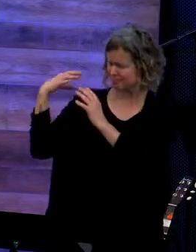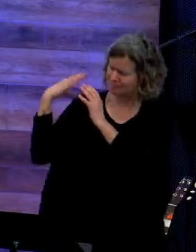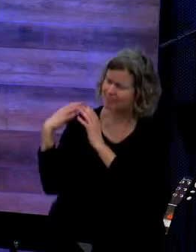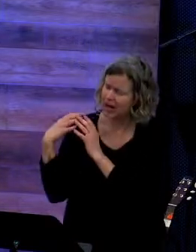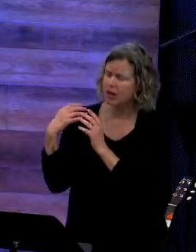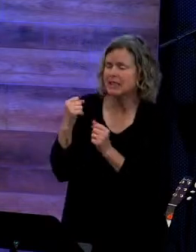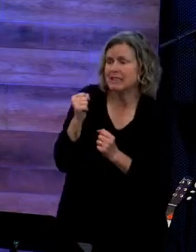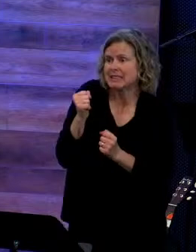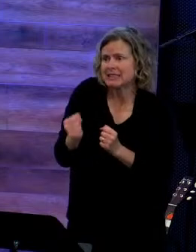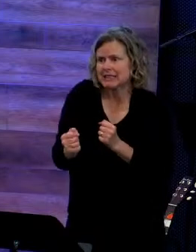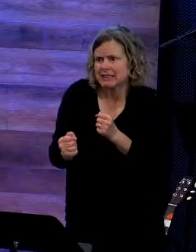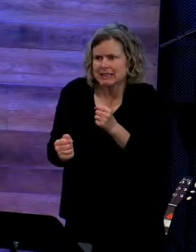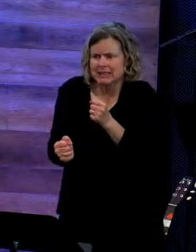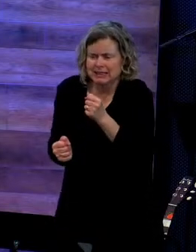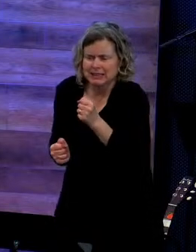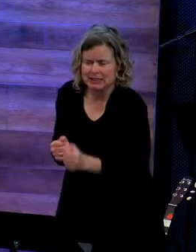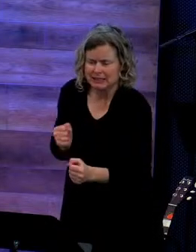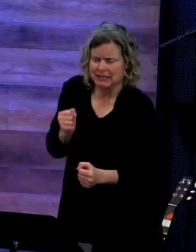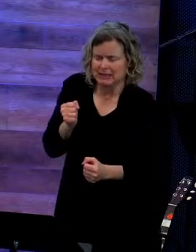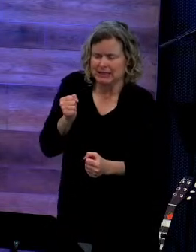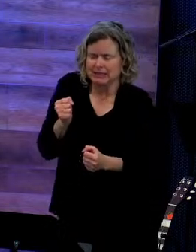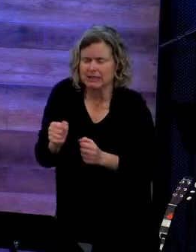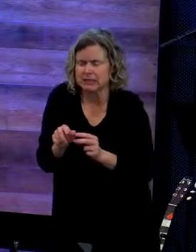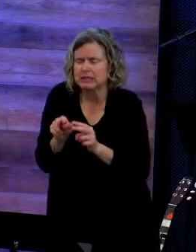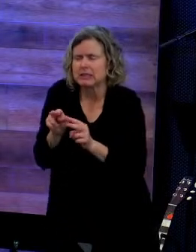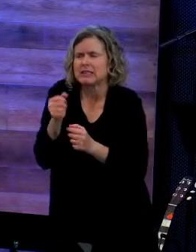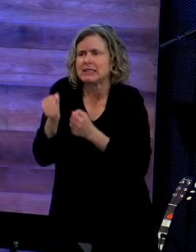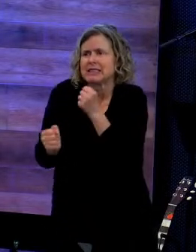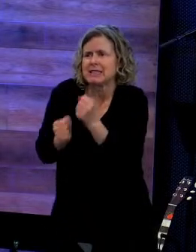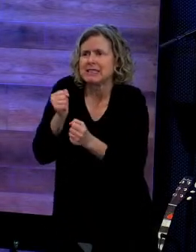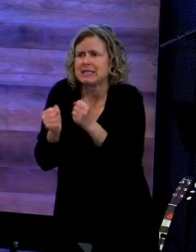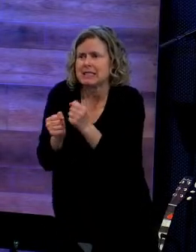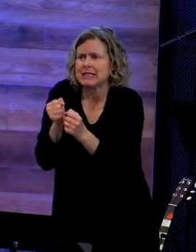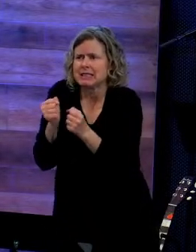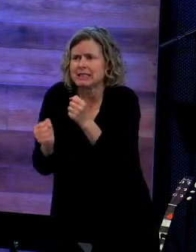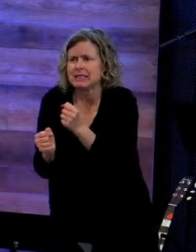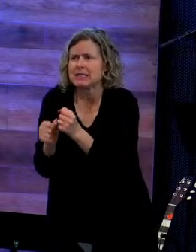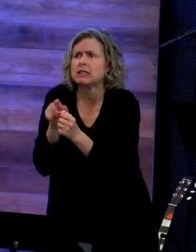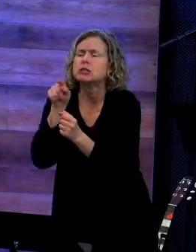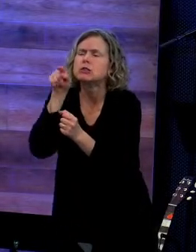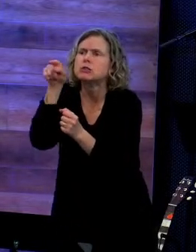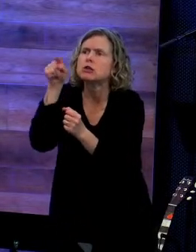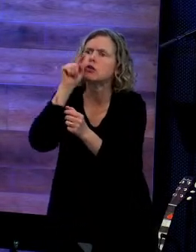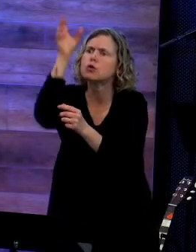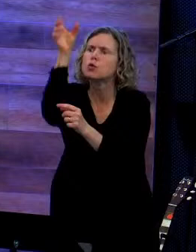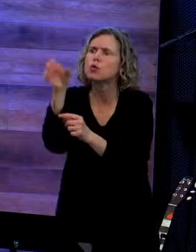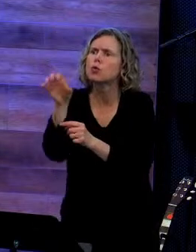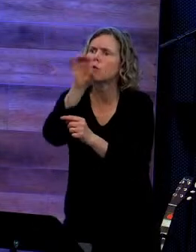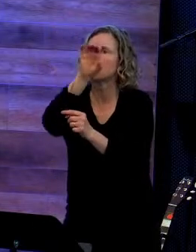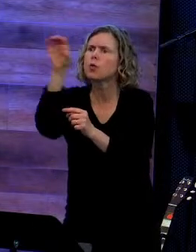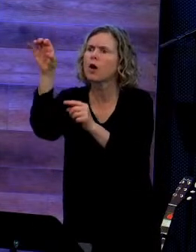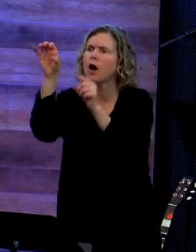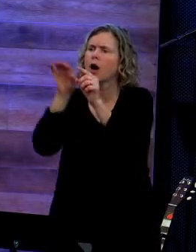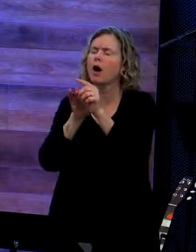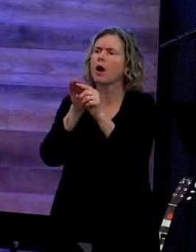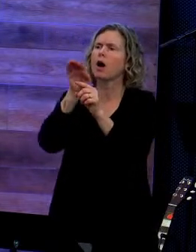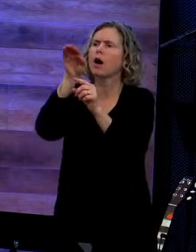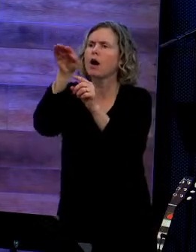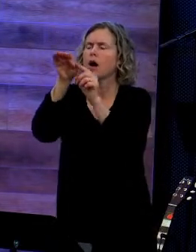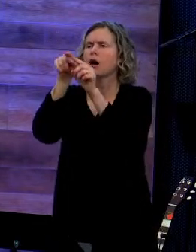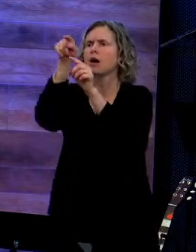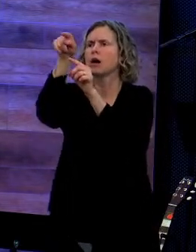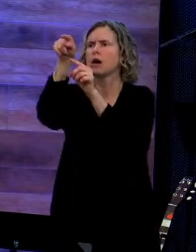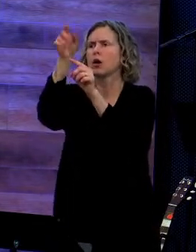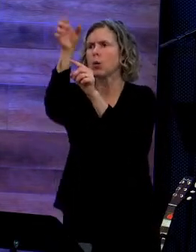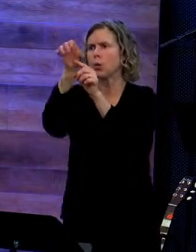and upon that place stood a cross, and a little below at the bottom, a tomb. So I